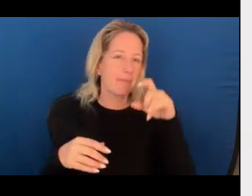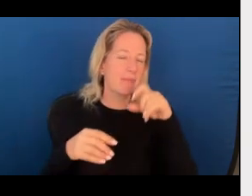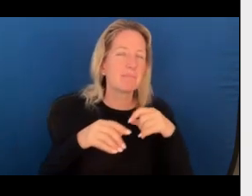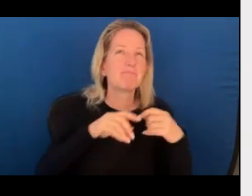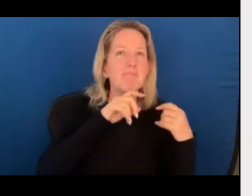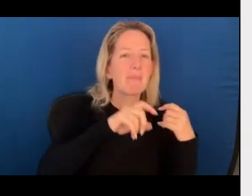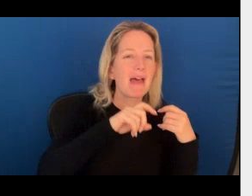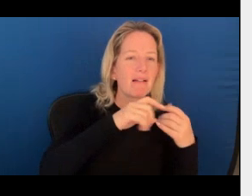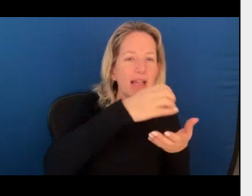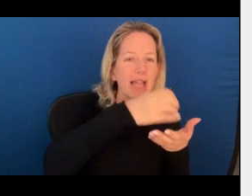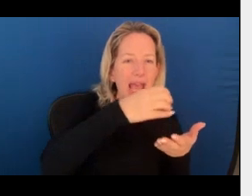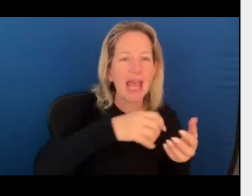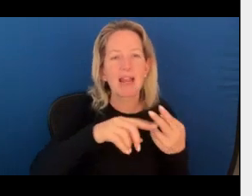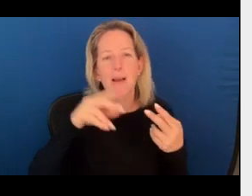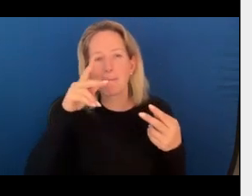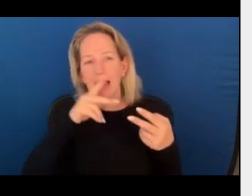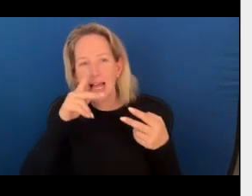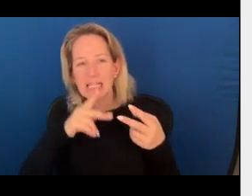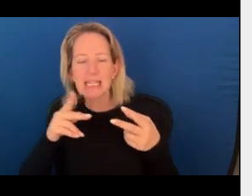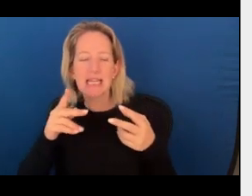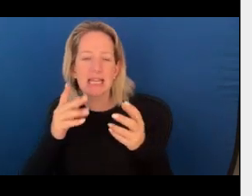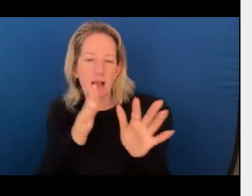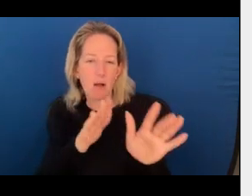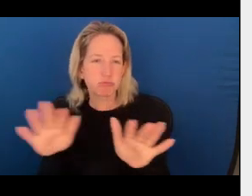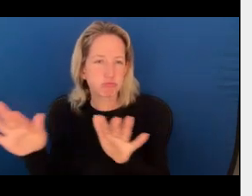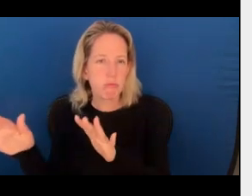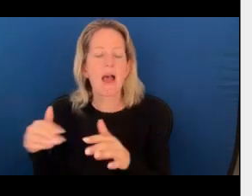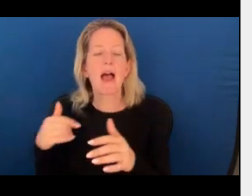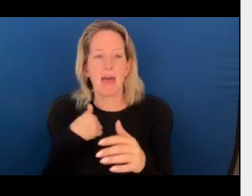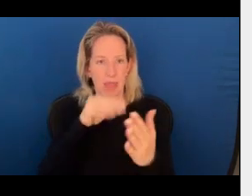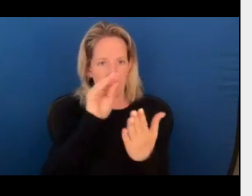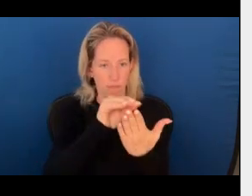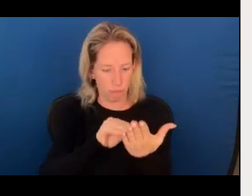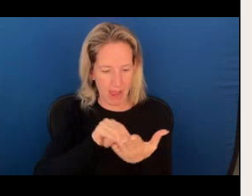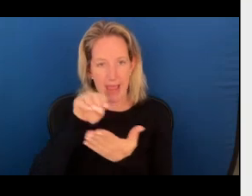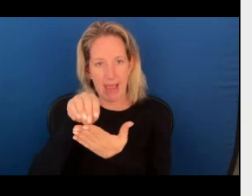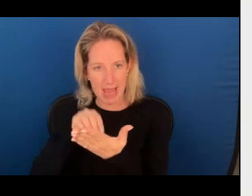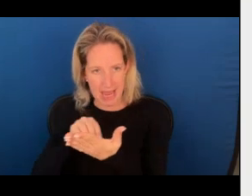things, and they go down and rate how long they think it takes for this